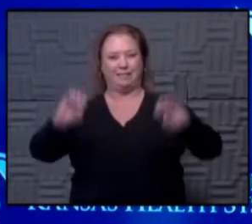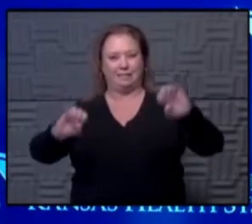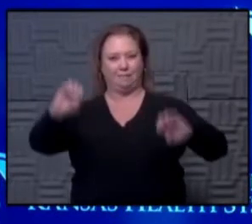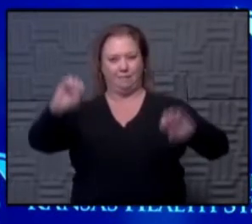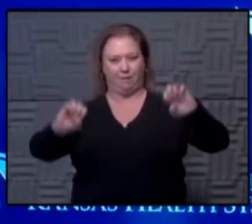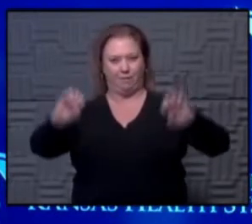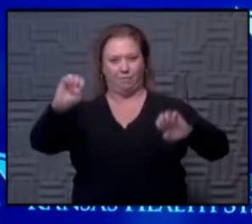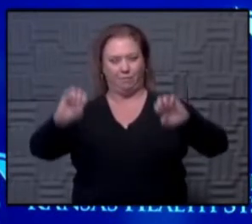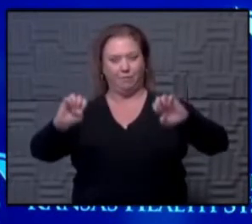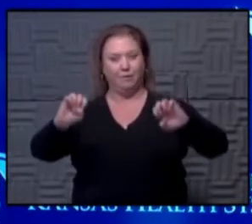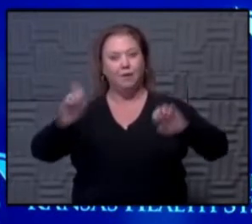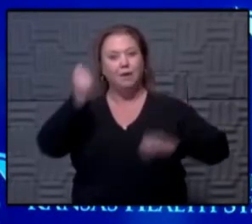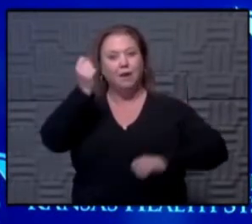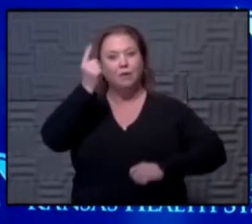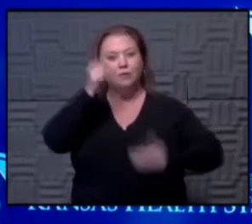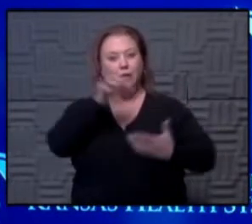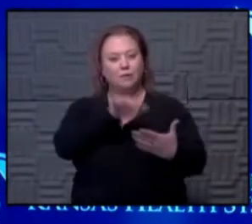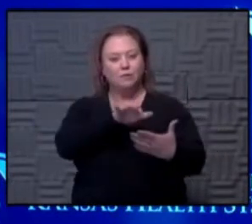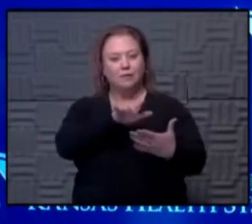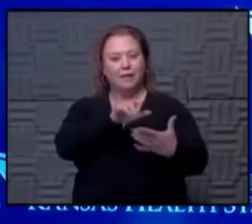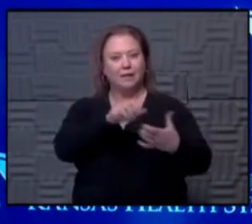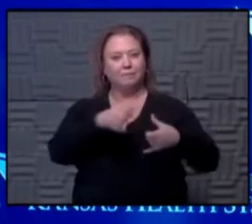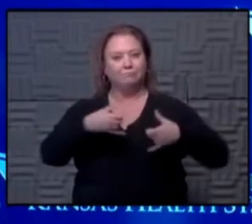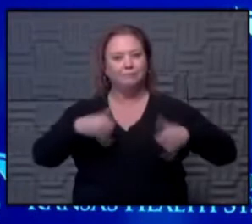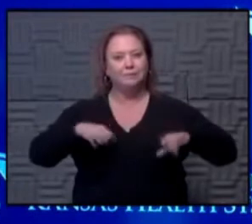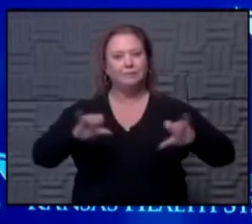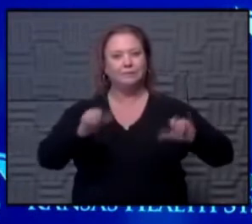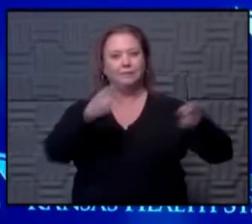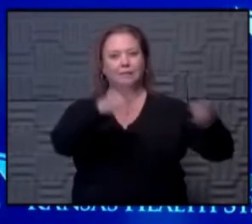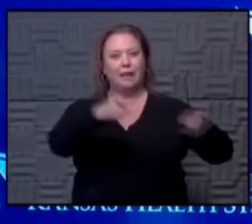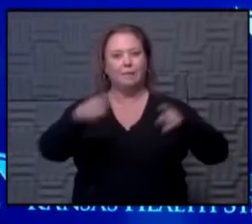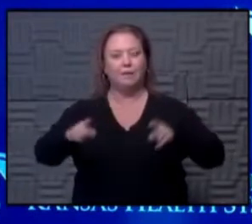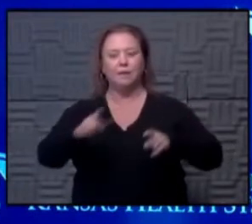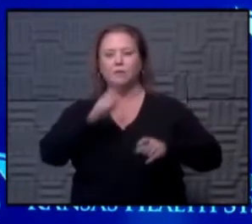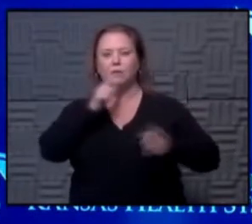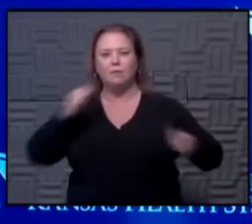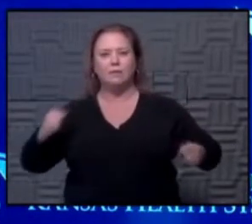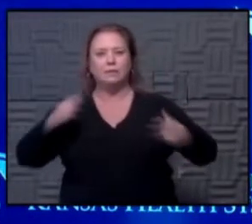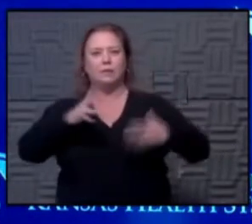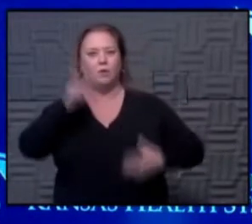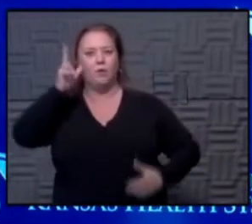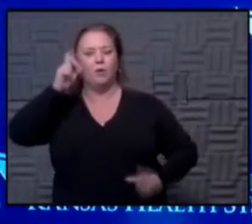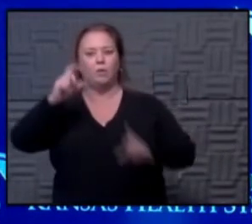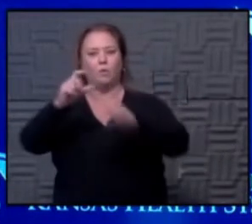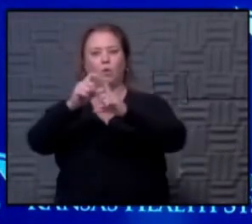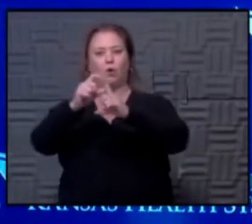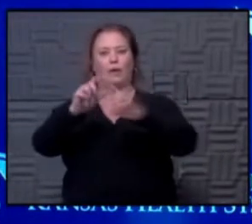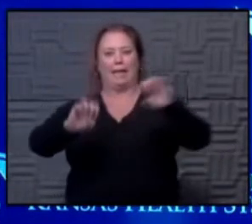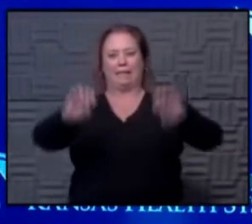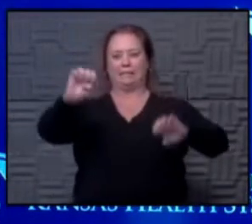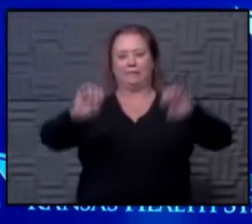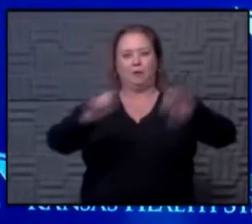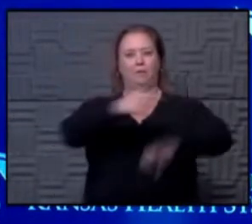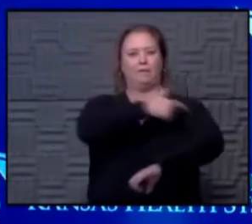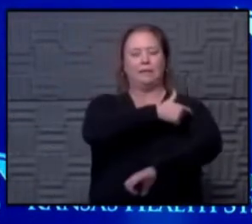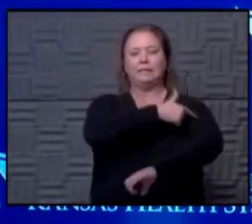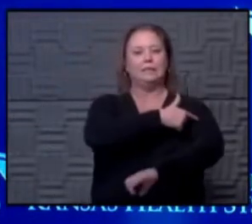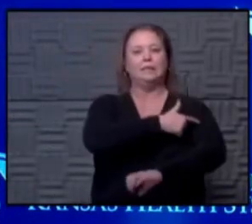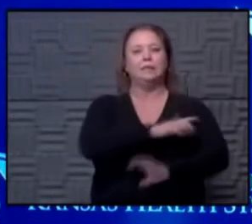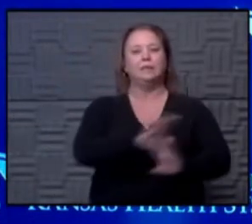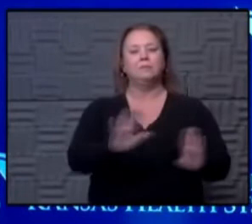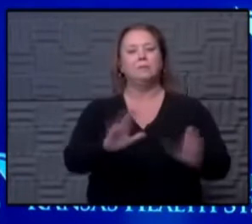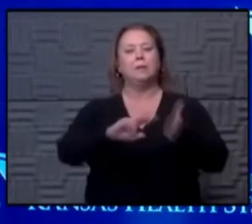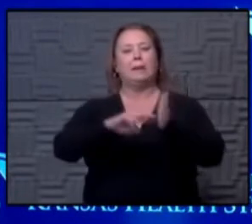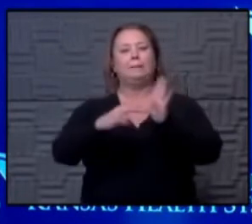the trials are ongoing. And so don't be scared by that if you hear someone say, this is an experimental vaccine. It is